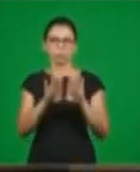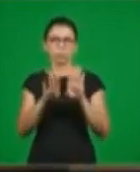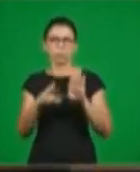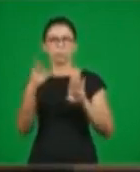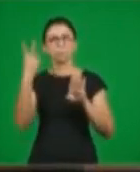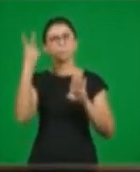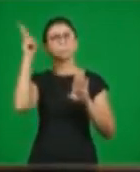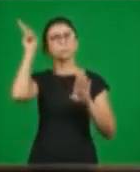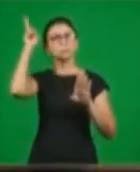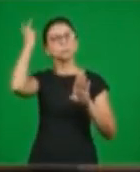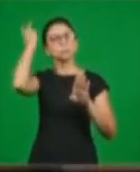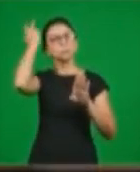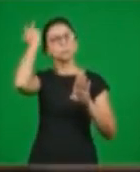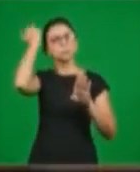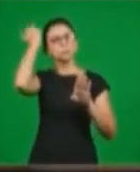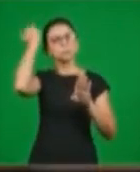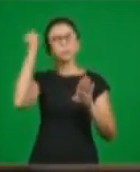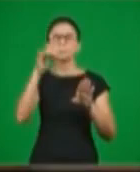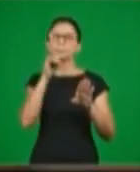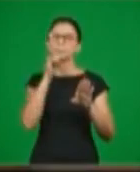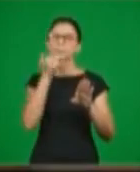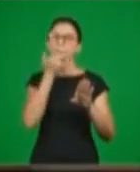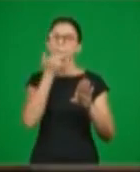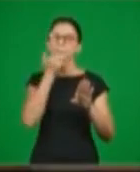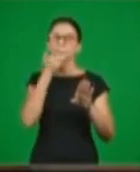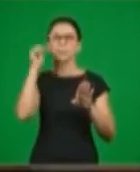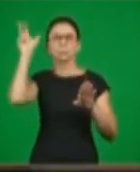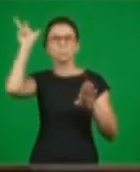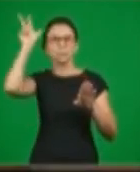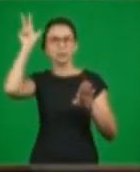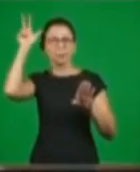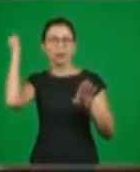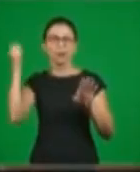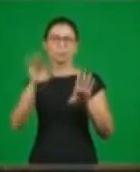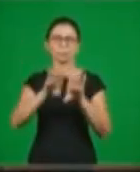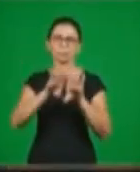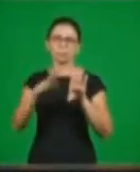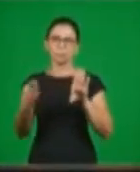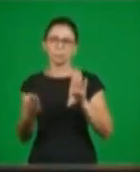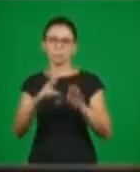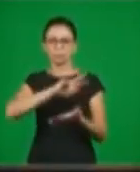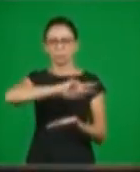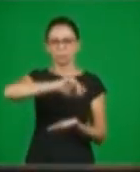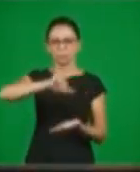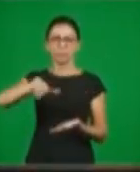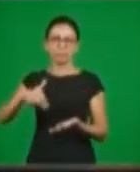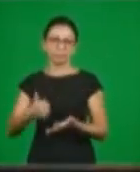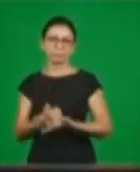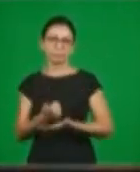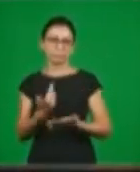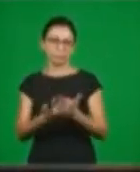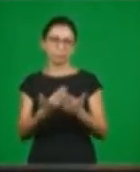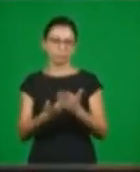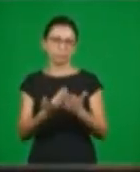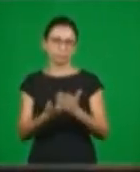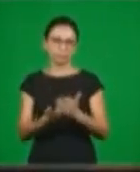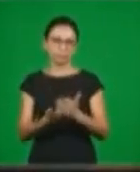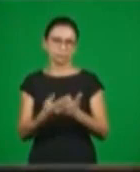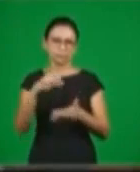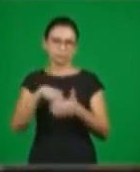traveling. Why? Because door is holy. So the man only discovers if he